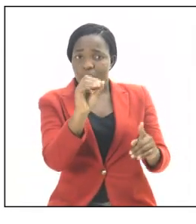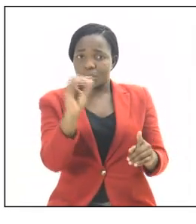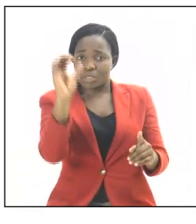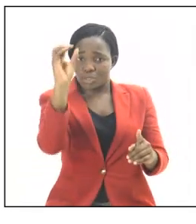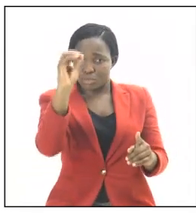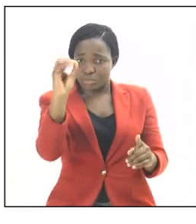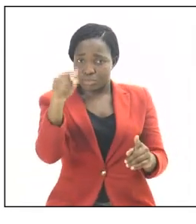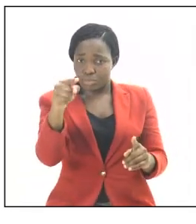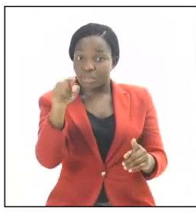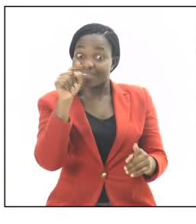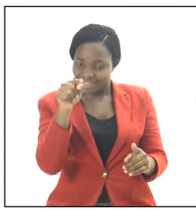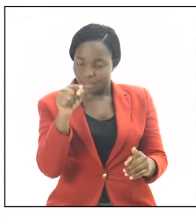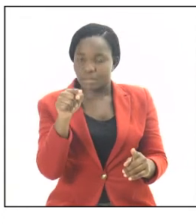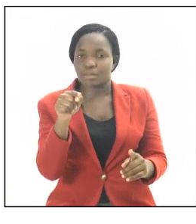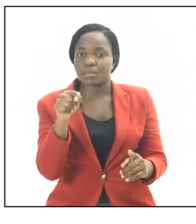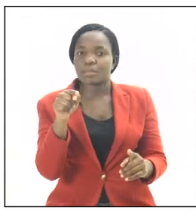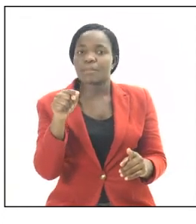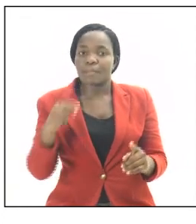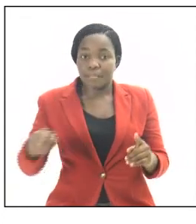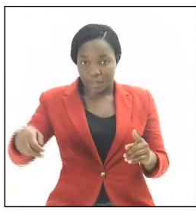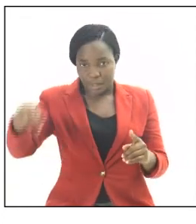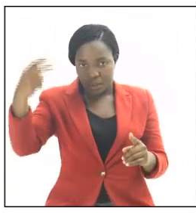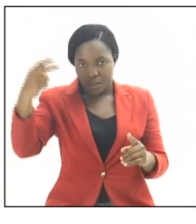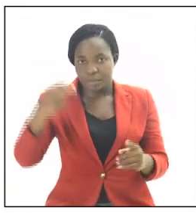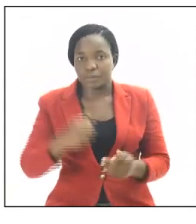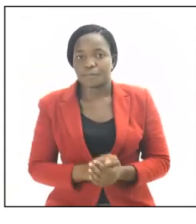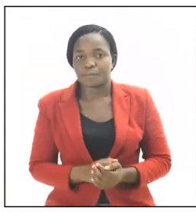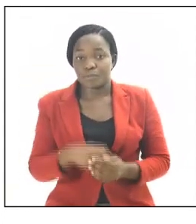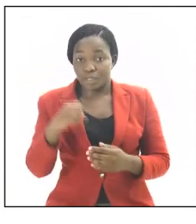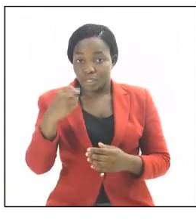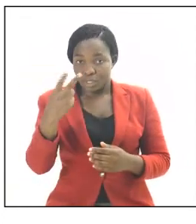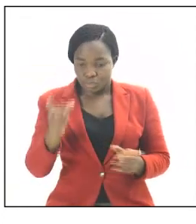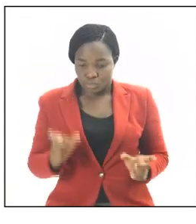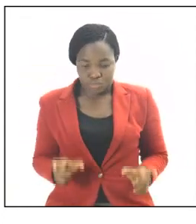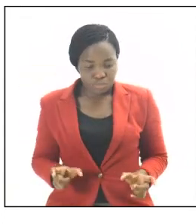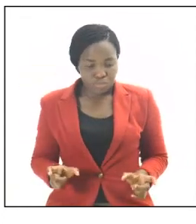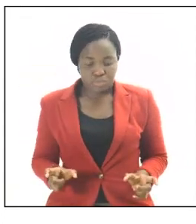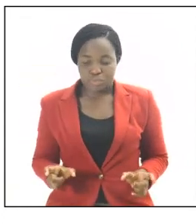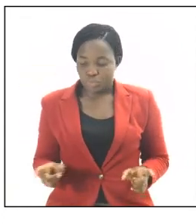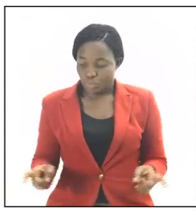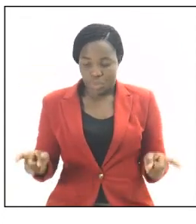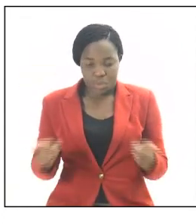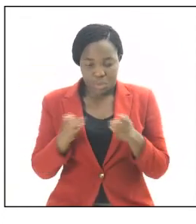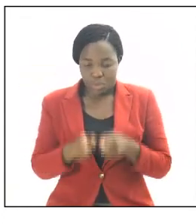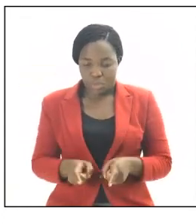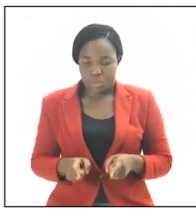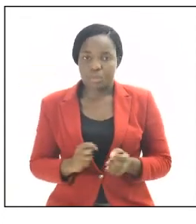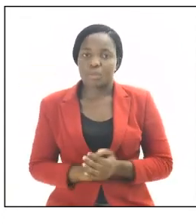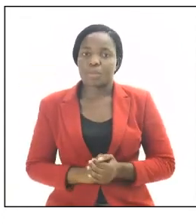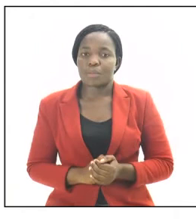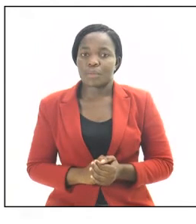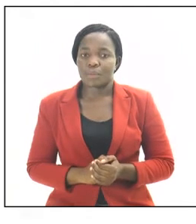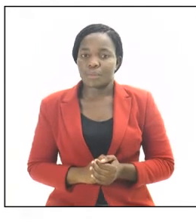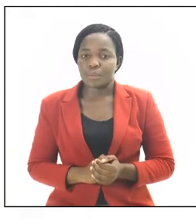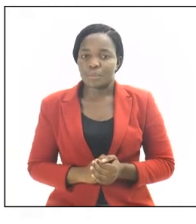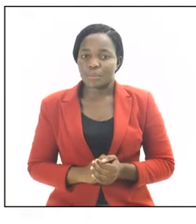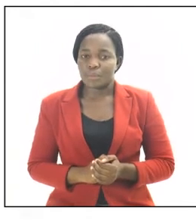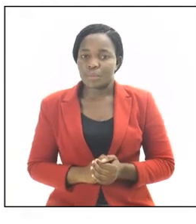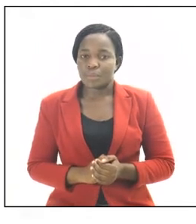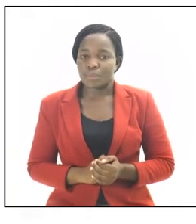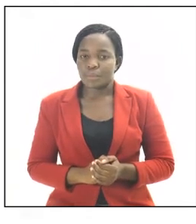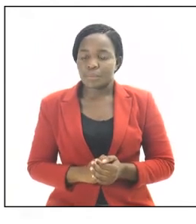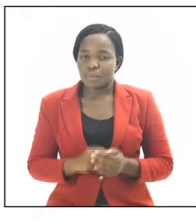normally the height. There are two right angles marked. So, it seems